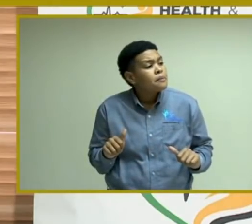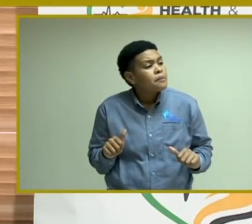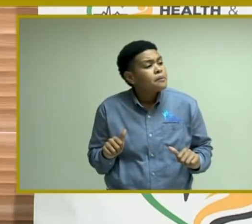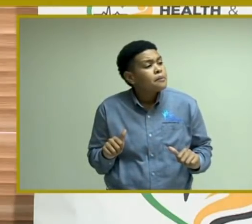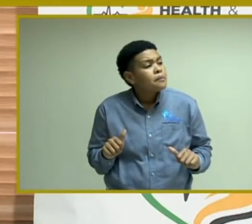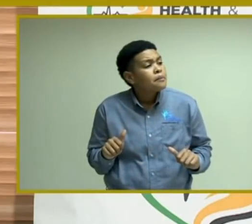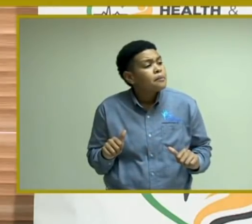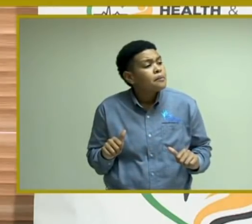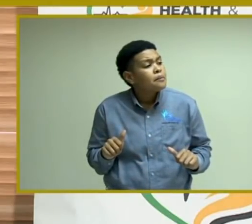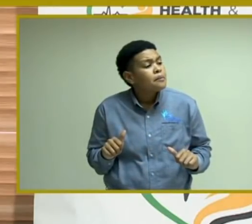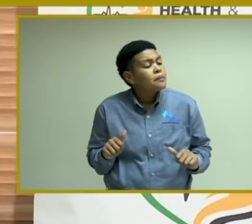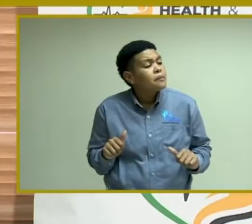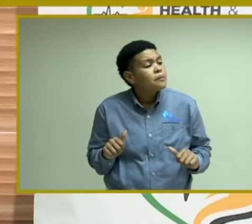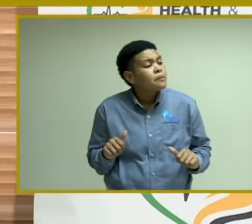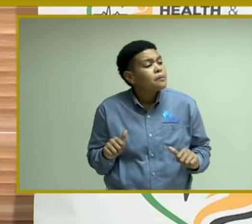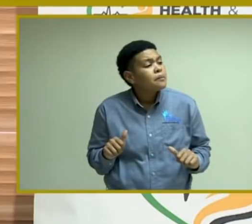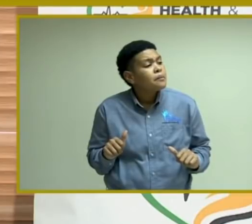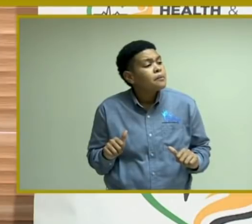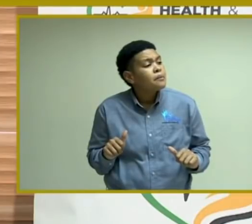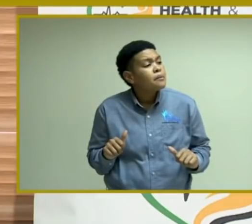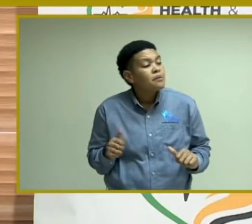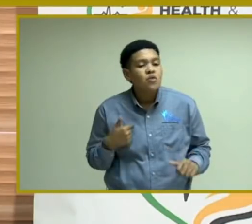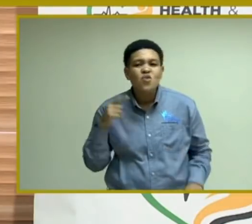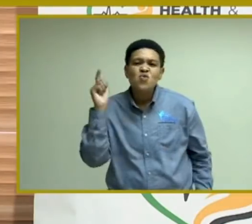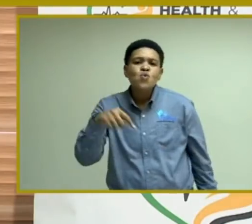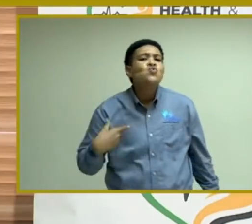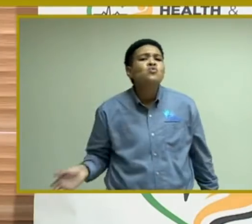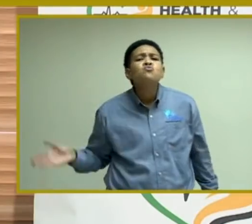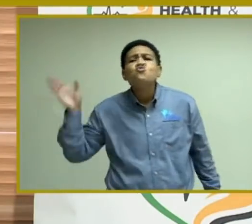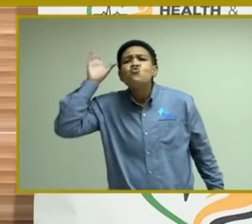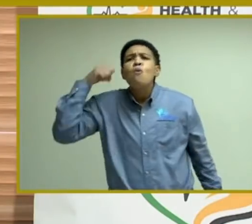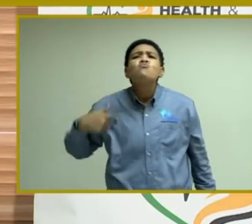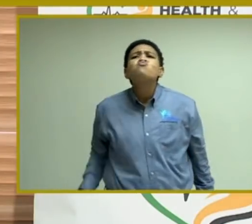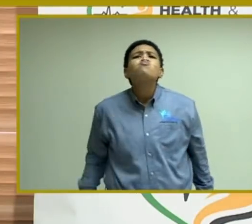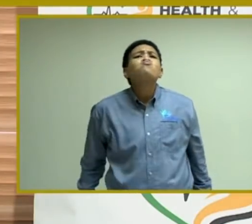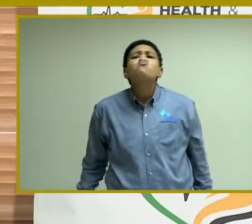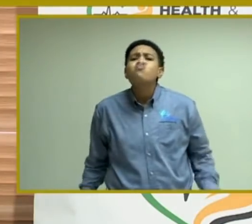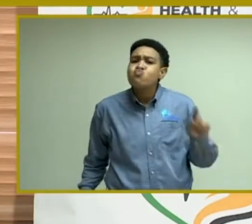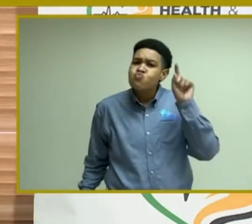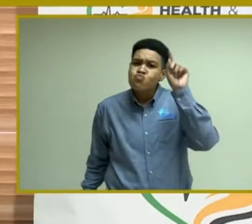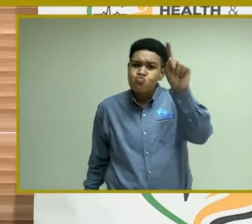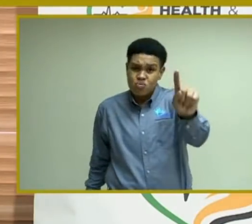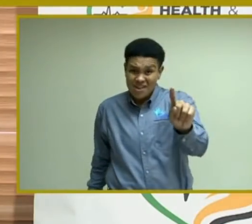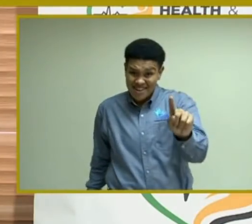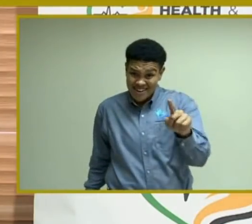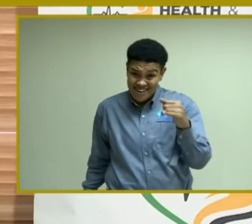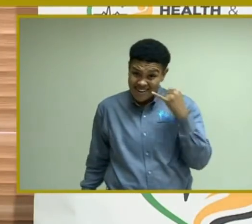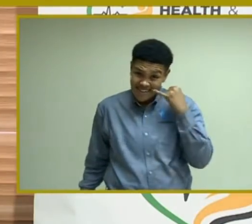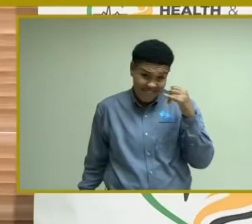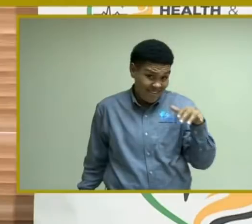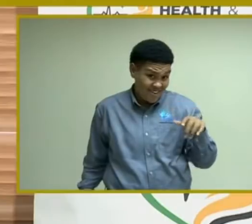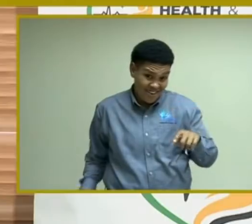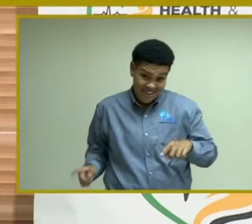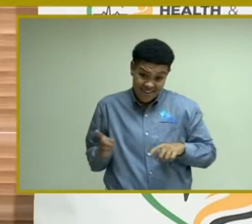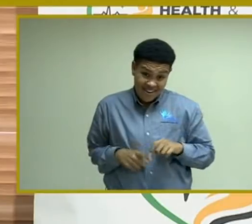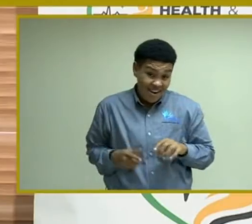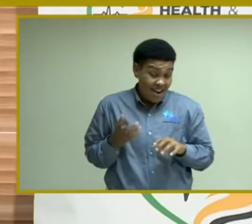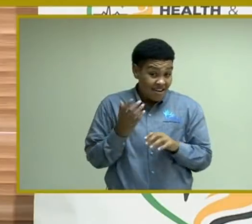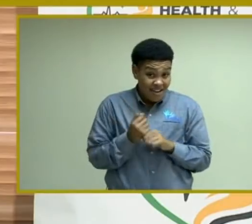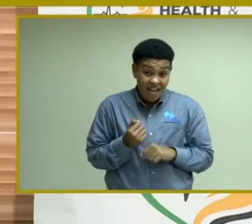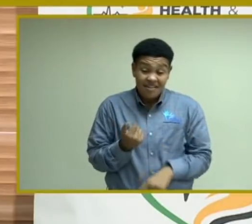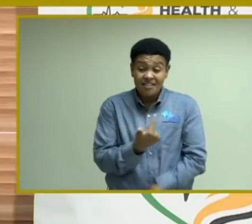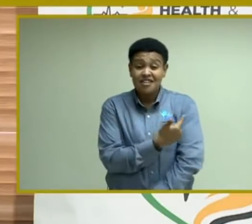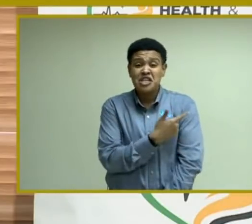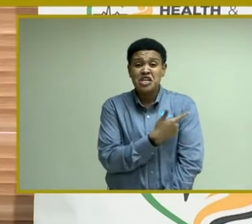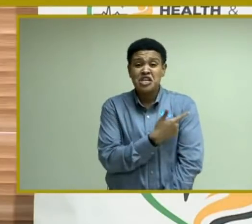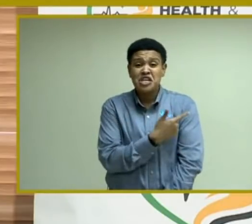secure, and if you can't, having made that attempt, please understand that the health team